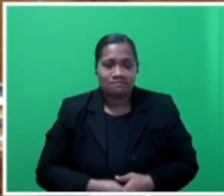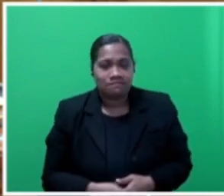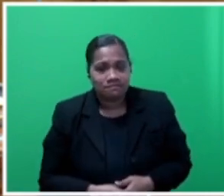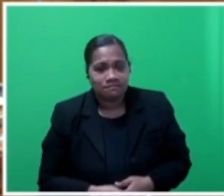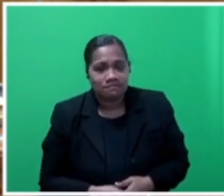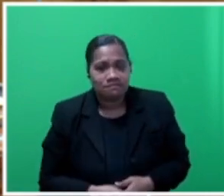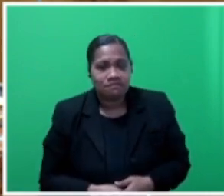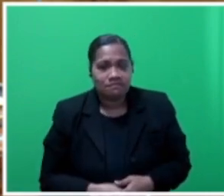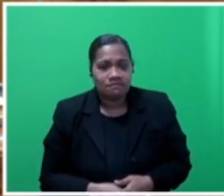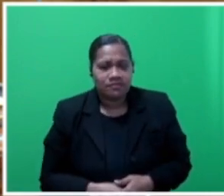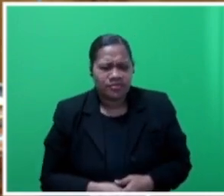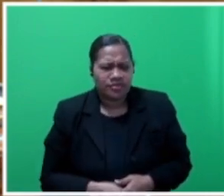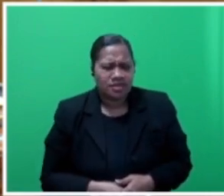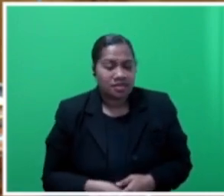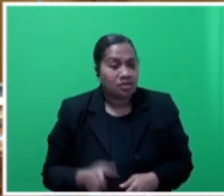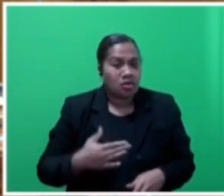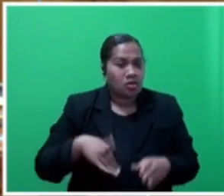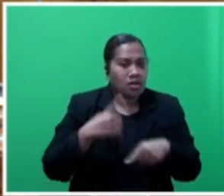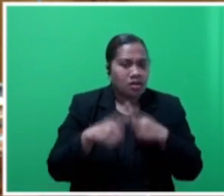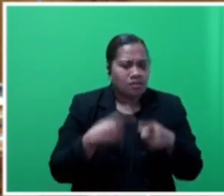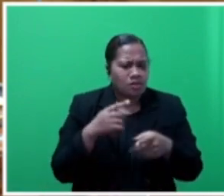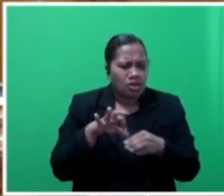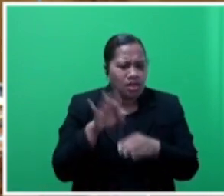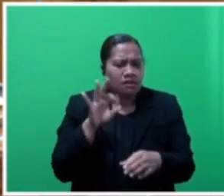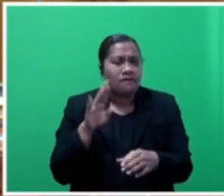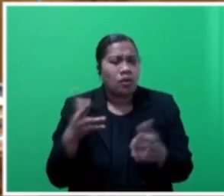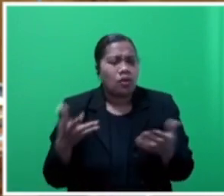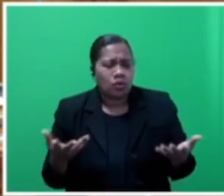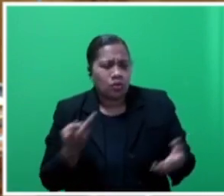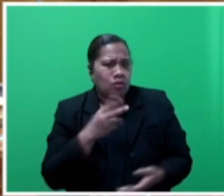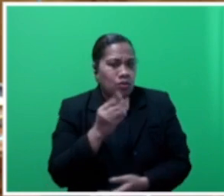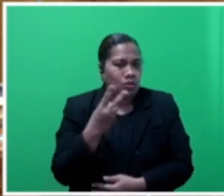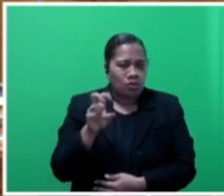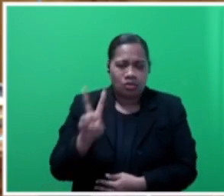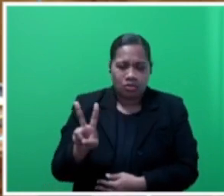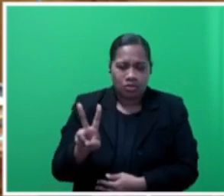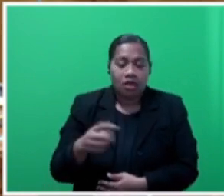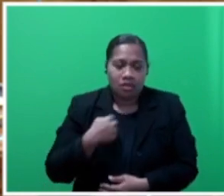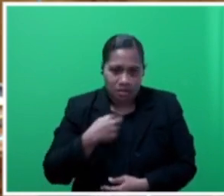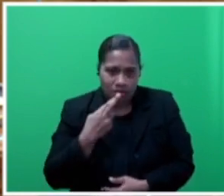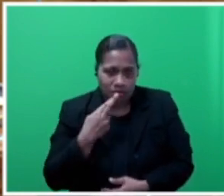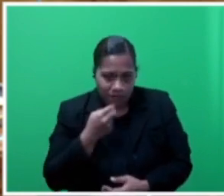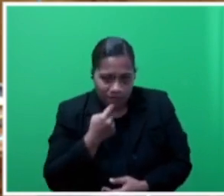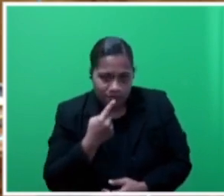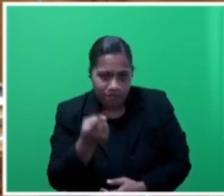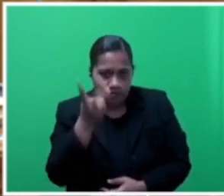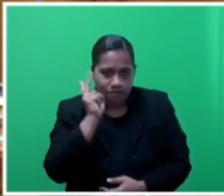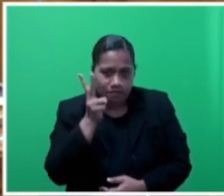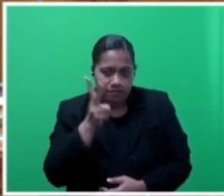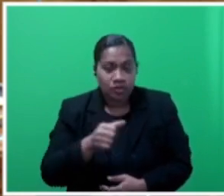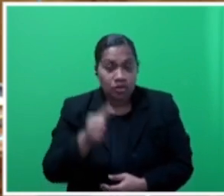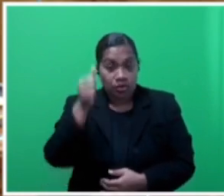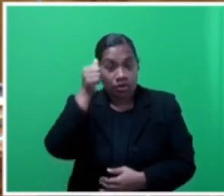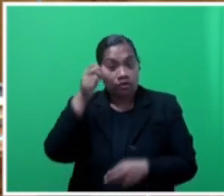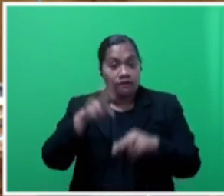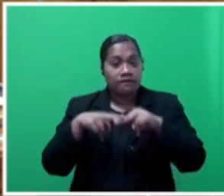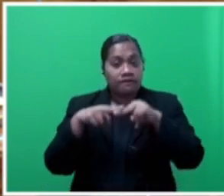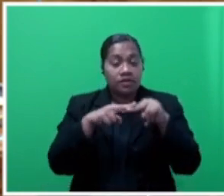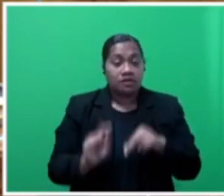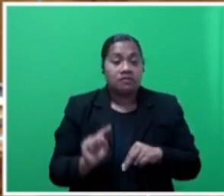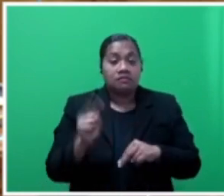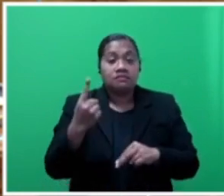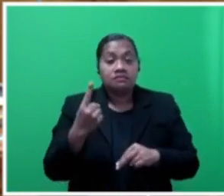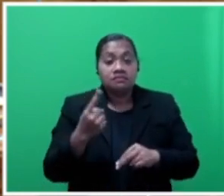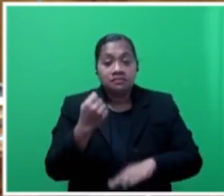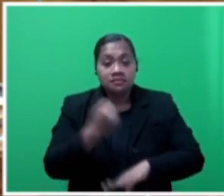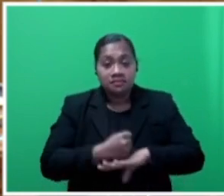This is not all about election in 2022, sir. I repeat that again. We know that the Fiji first government is